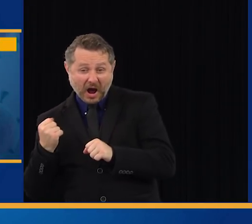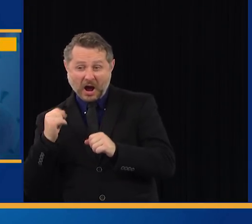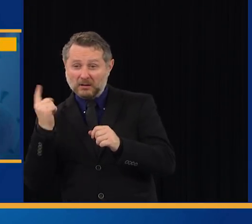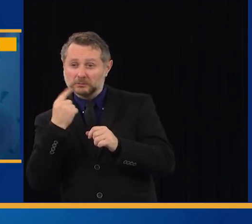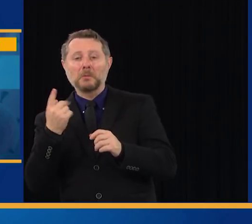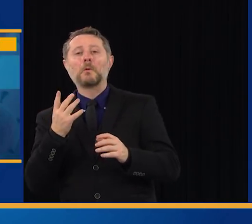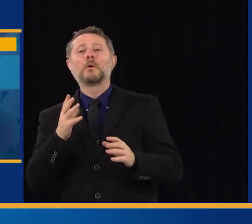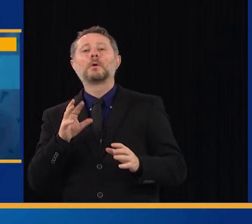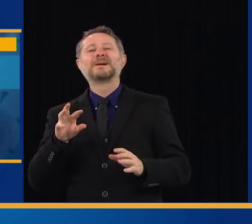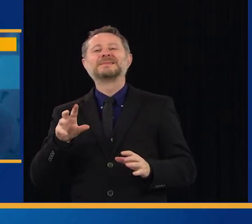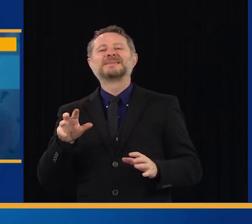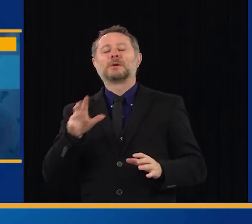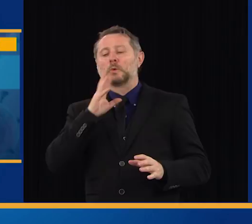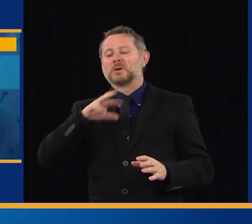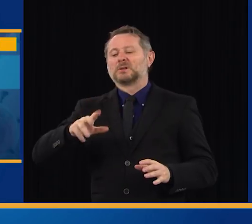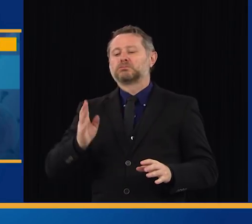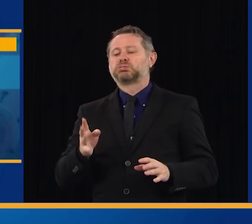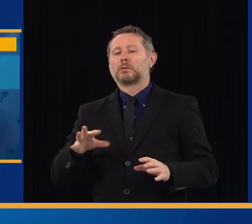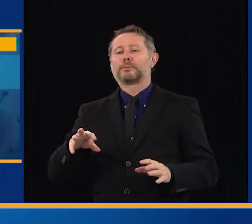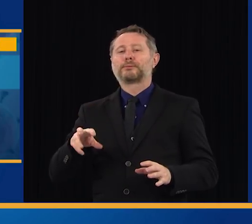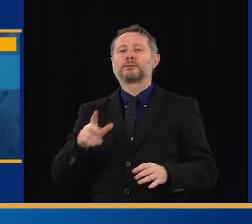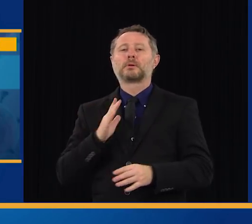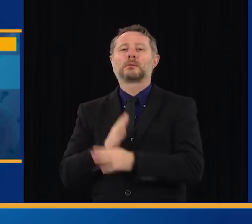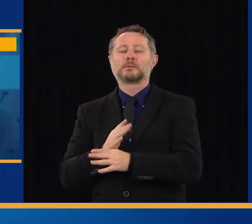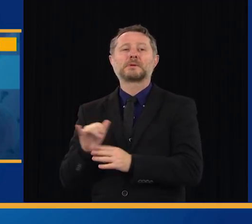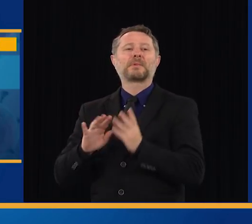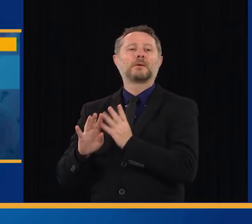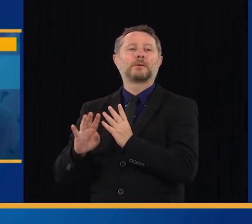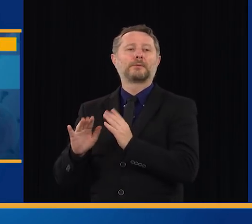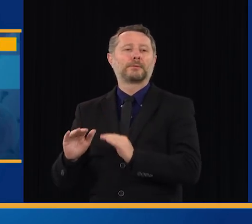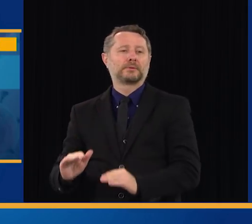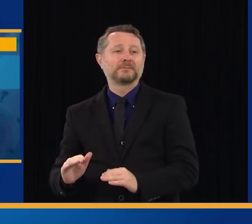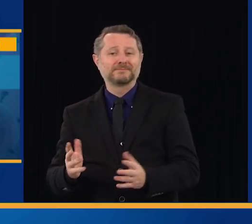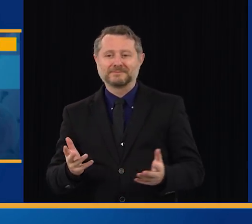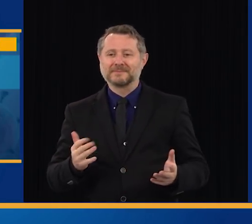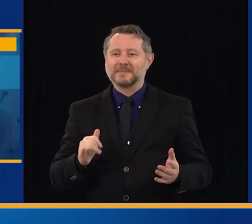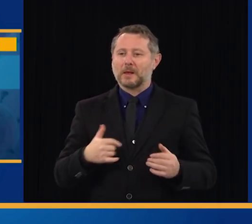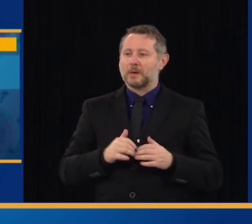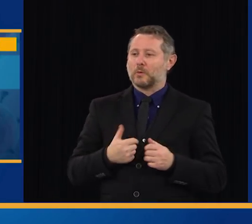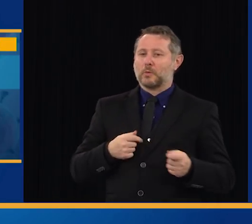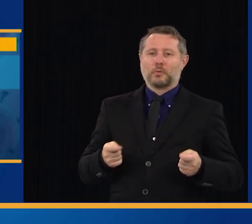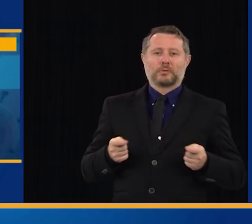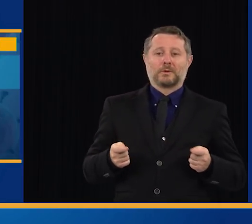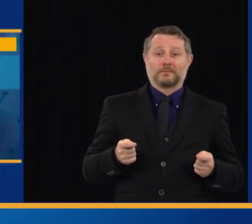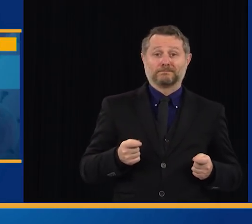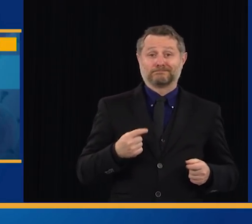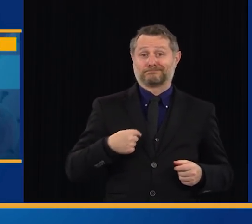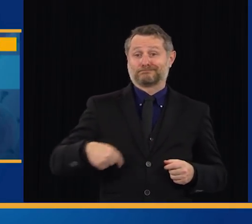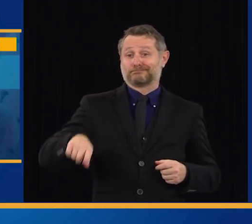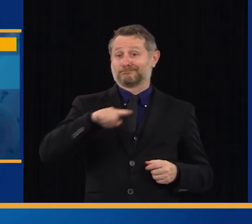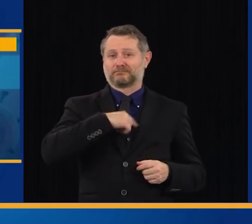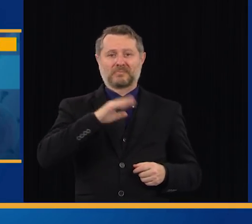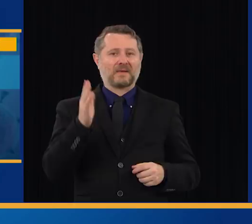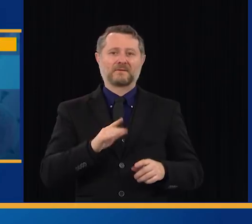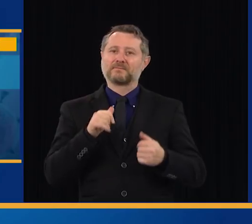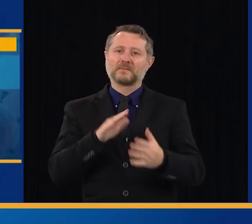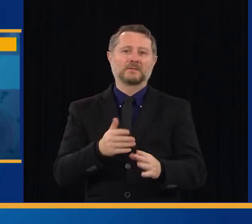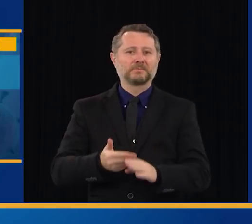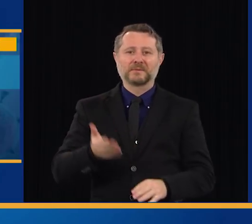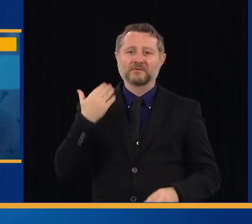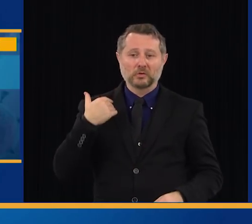we're trying to deal with going forward. And again, nobody has been here before, so we're trying to figure it